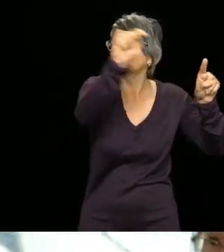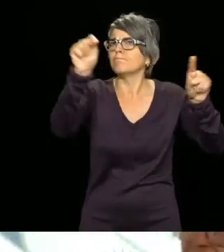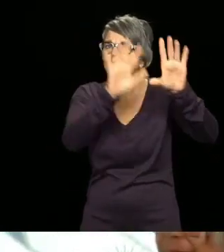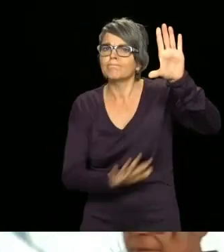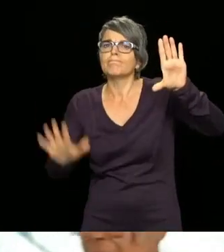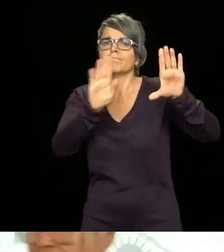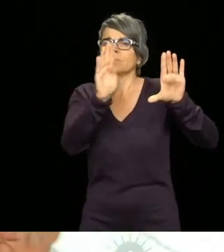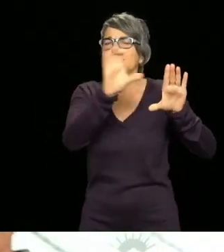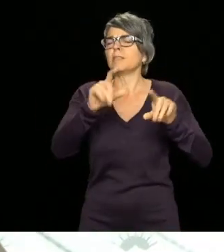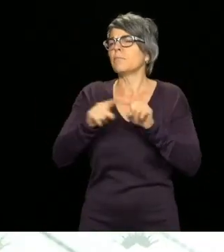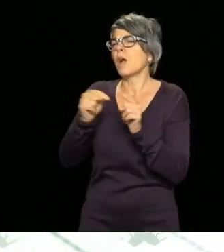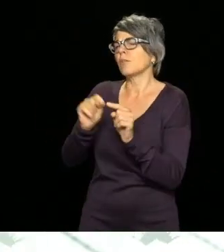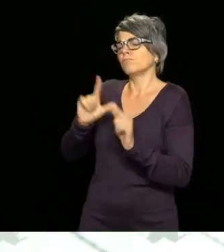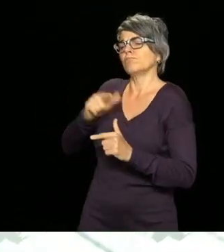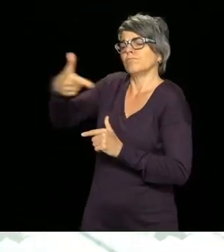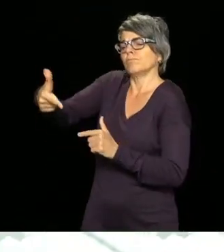Thanks.